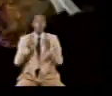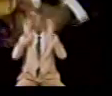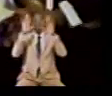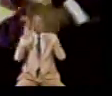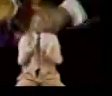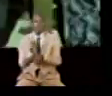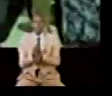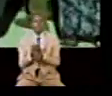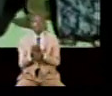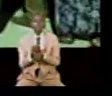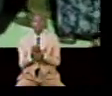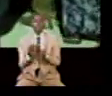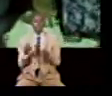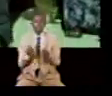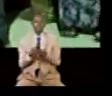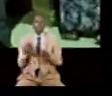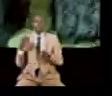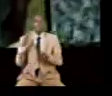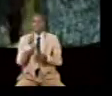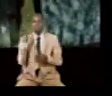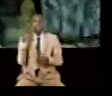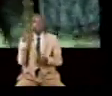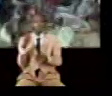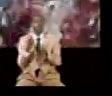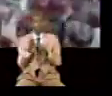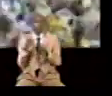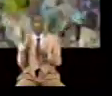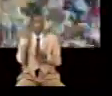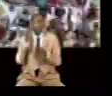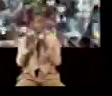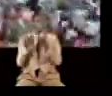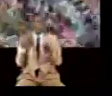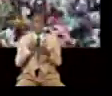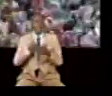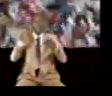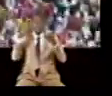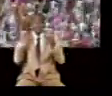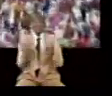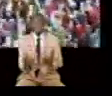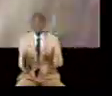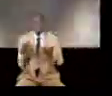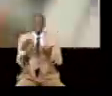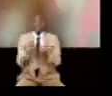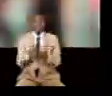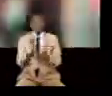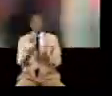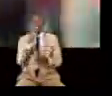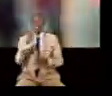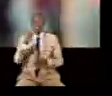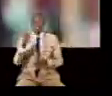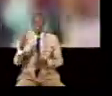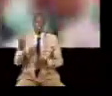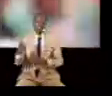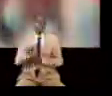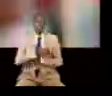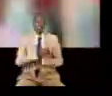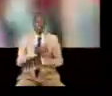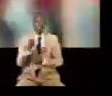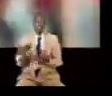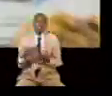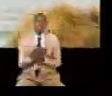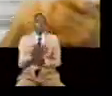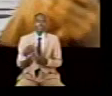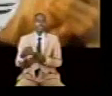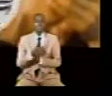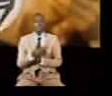never seen or heard before. And now it's day 3, a new day, a